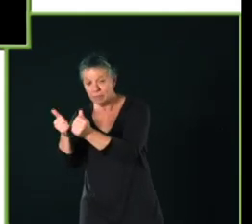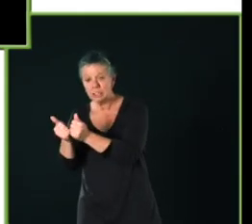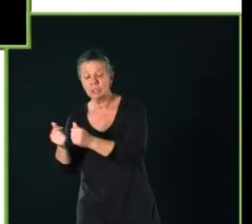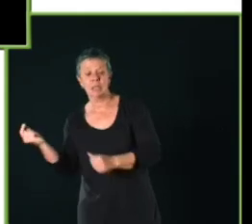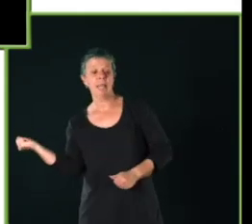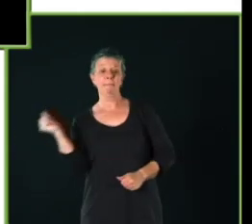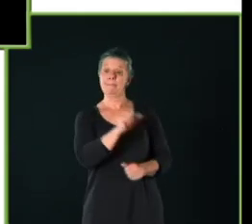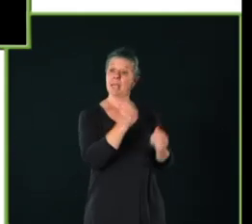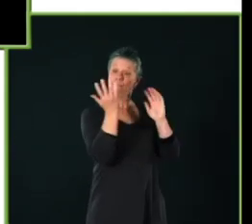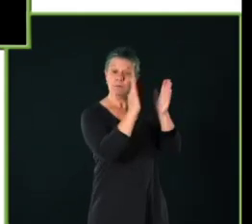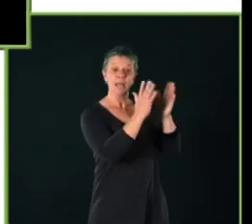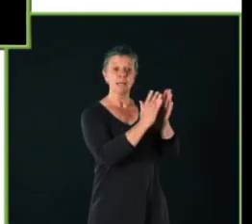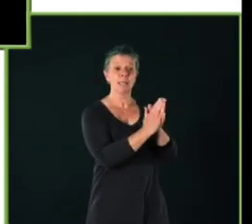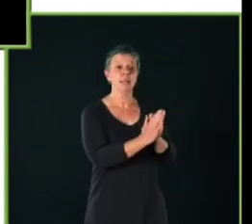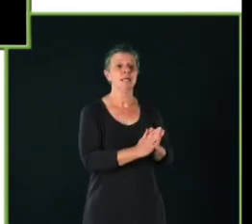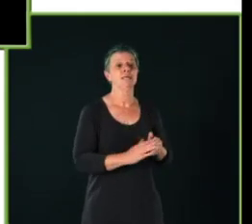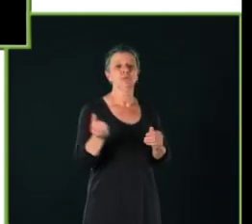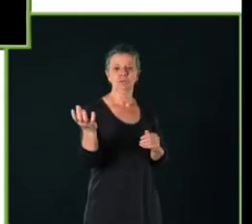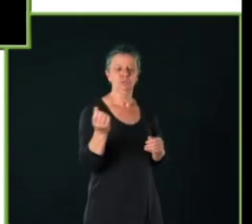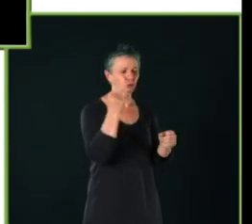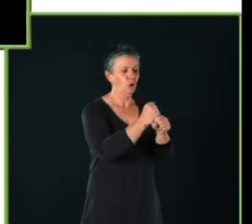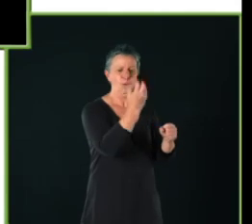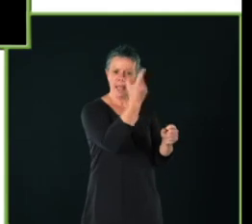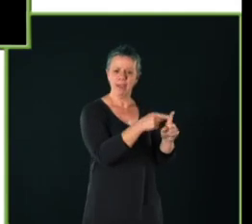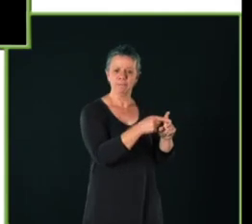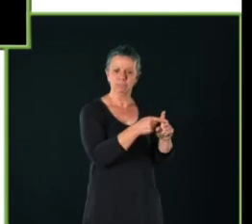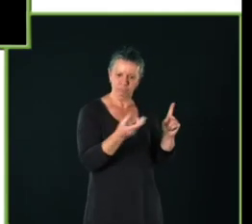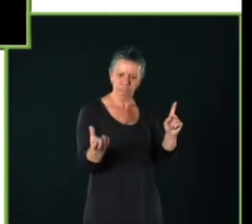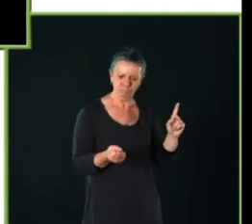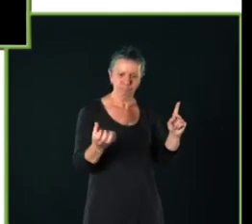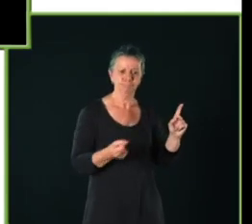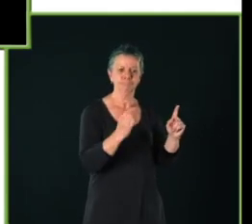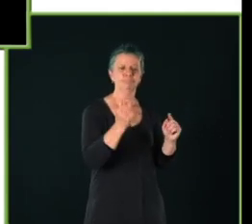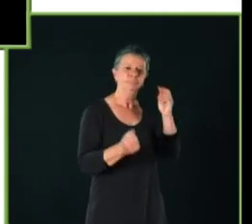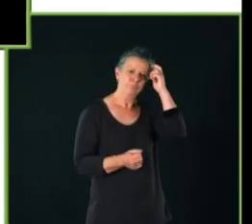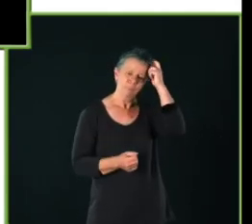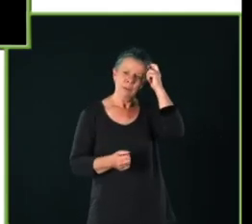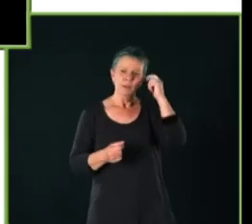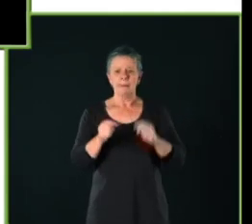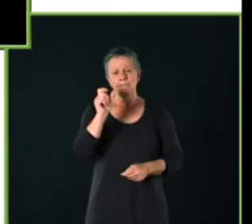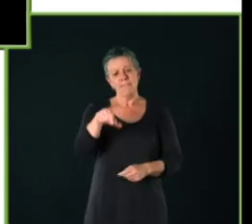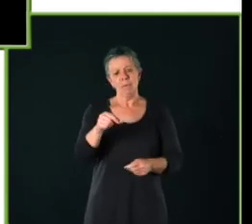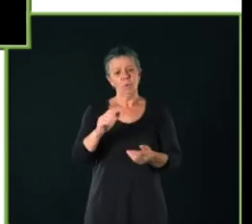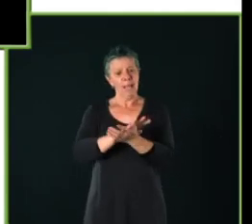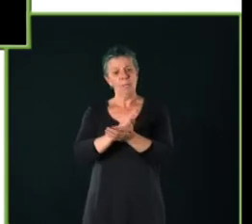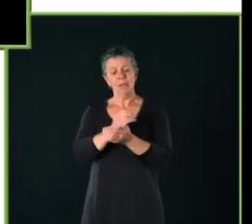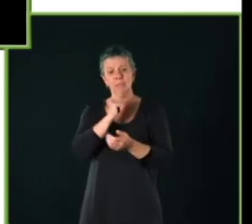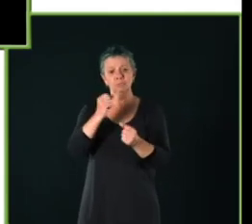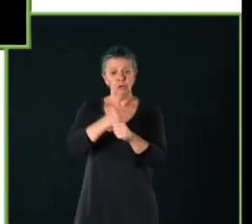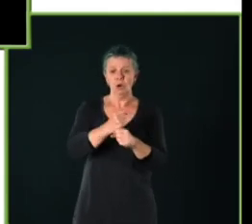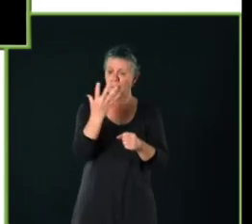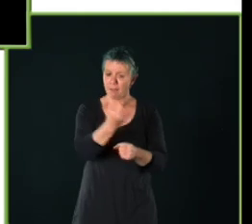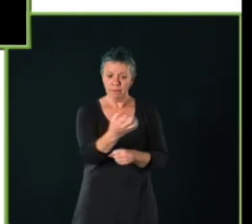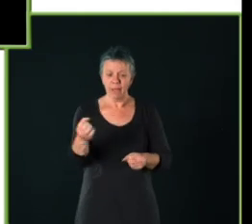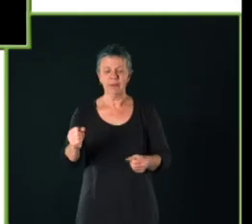there, and this is the key area that we need to work for. People are happy when they have jobs. This council